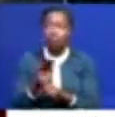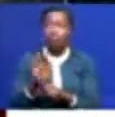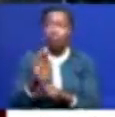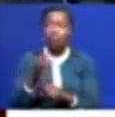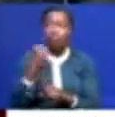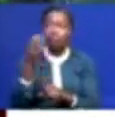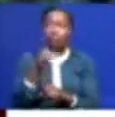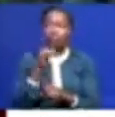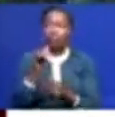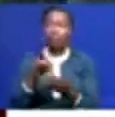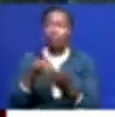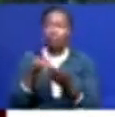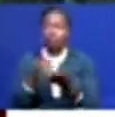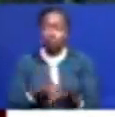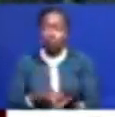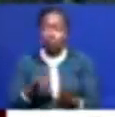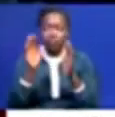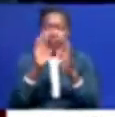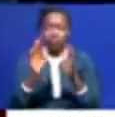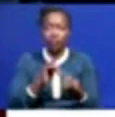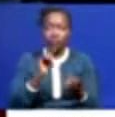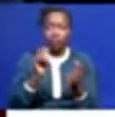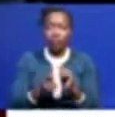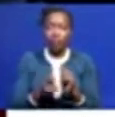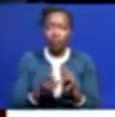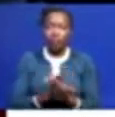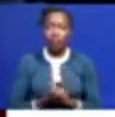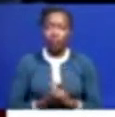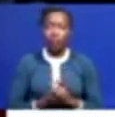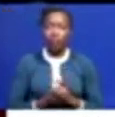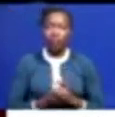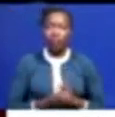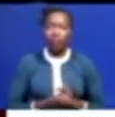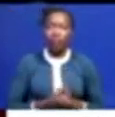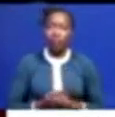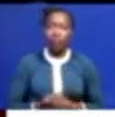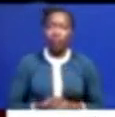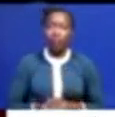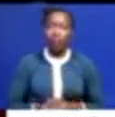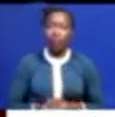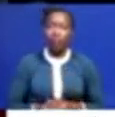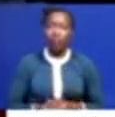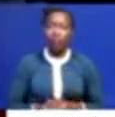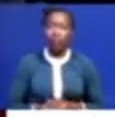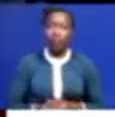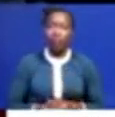not exacerbate climate change impacts. Betty Kiptum, Lunchtime News.